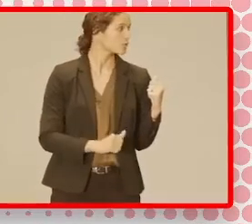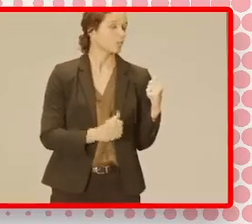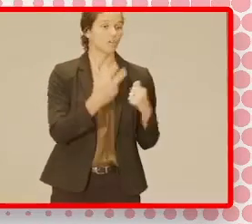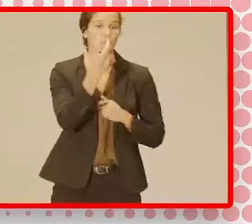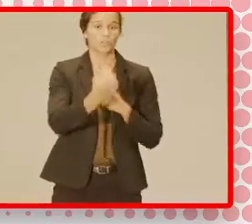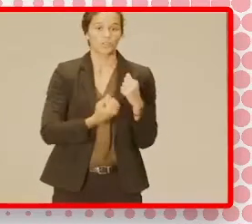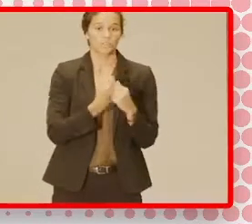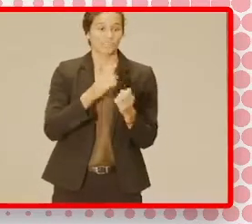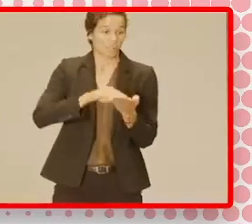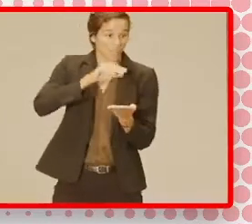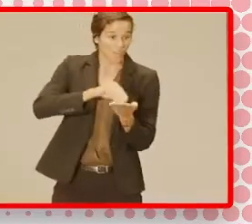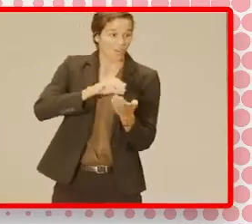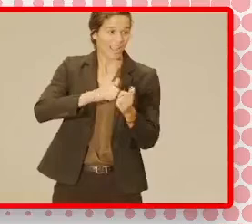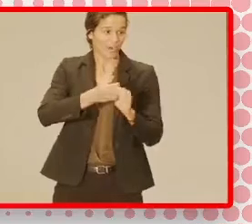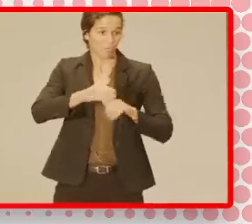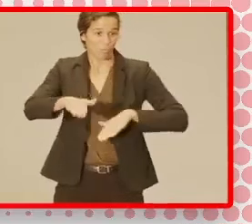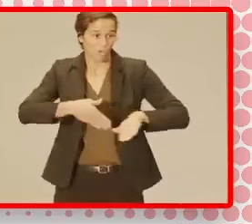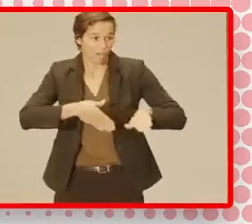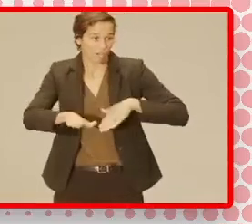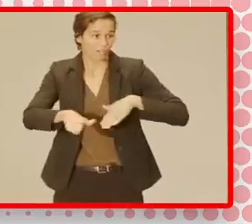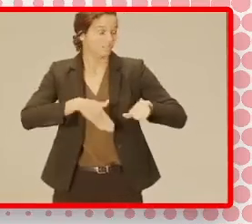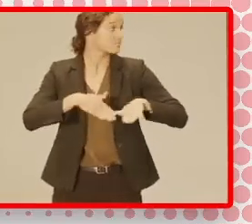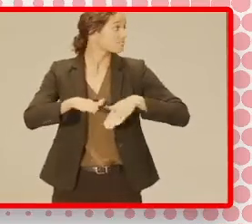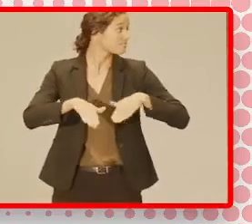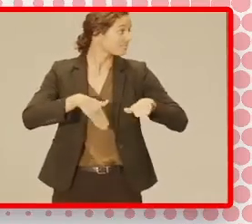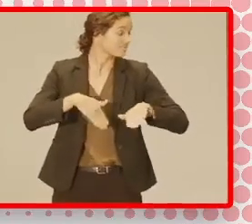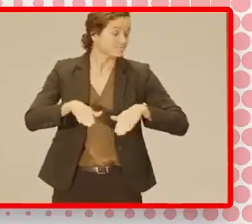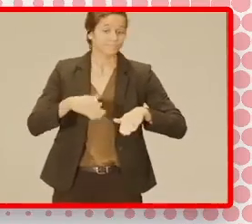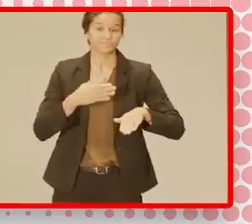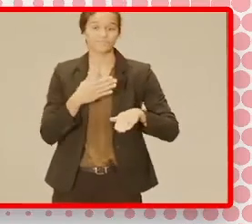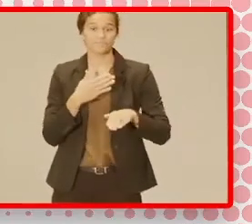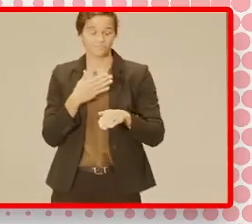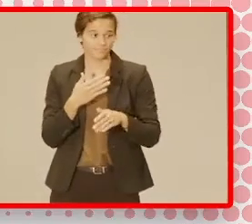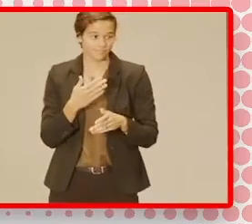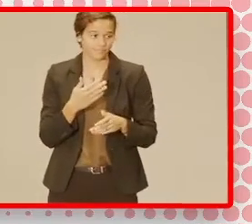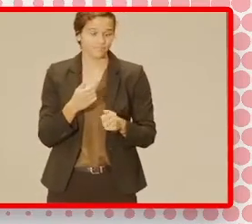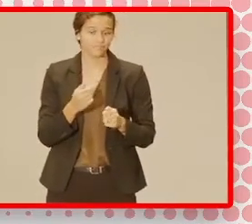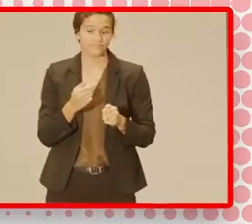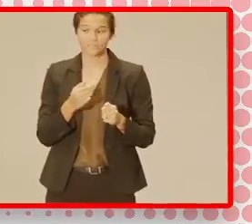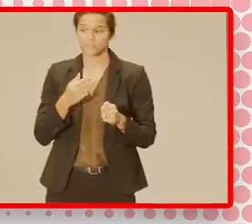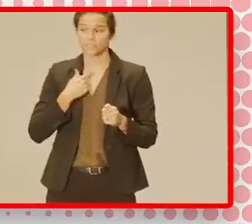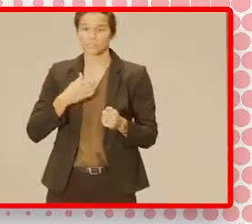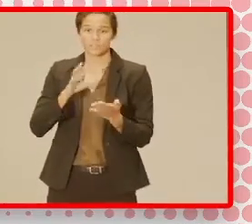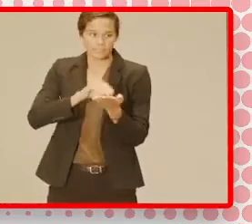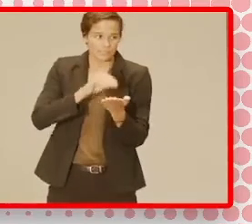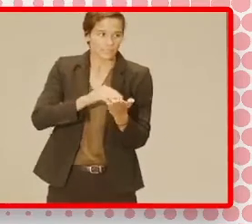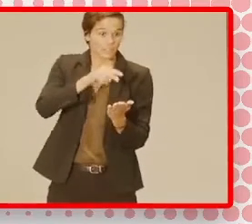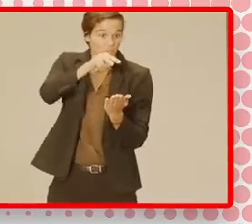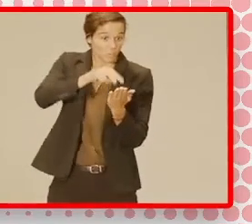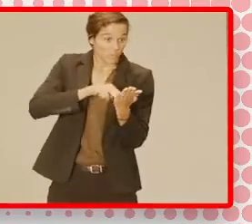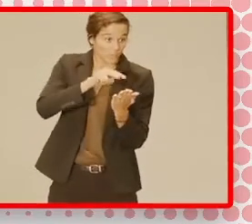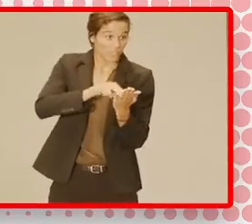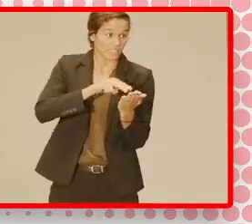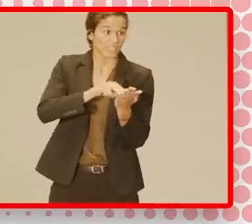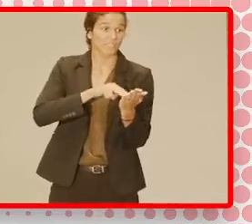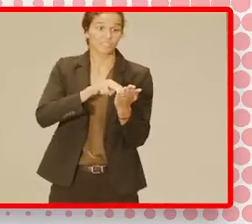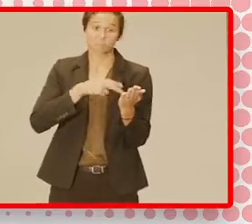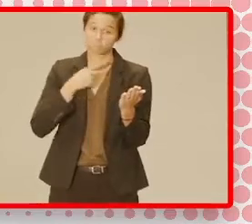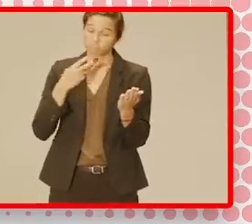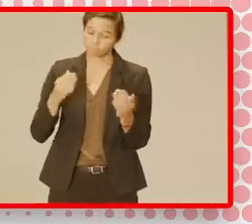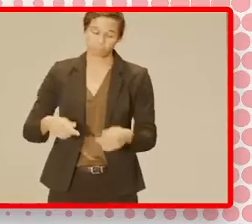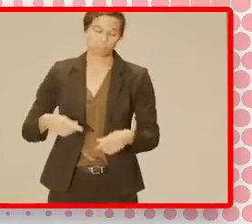walk. At 12, my neck was too weak for dizzy rides. At